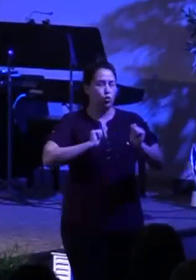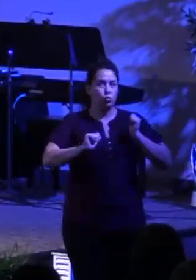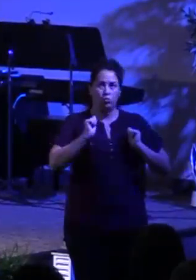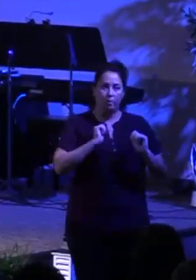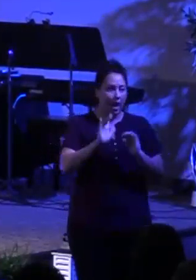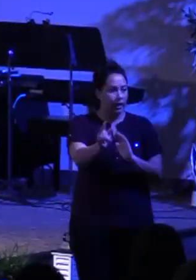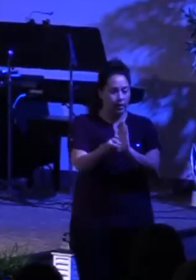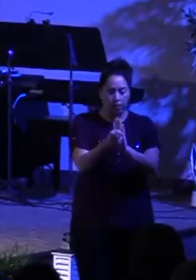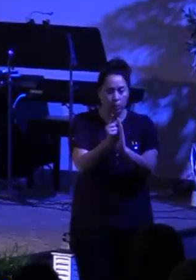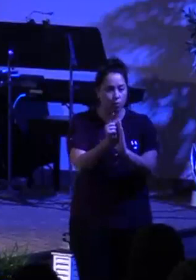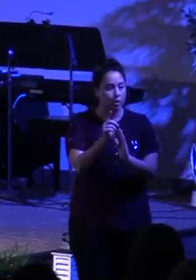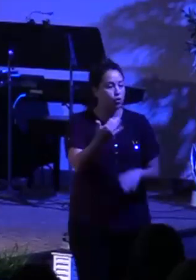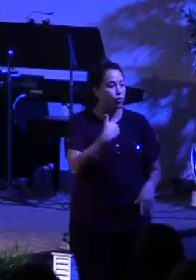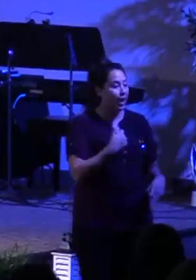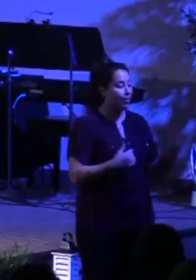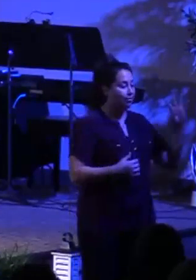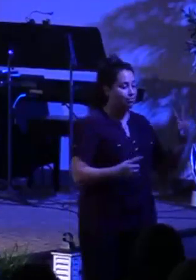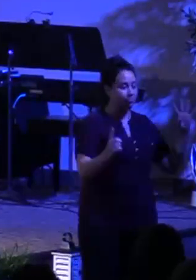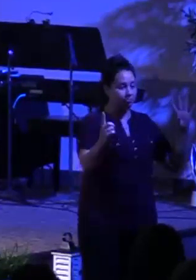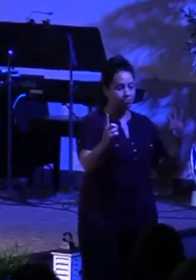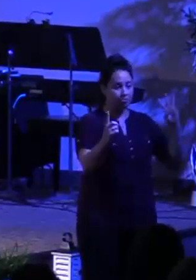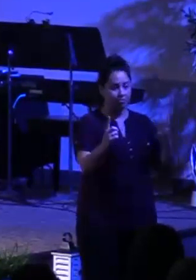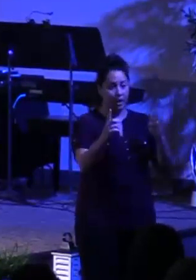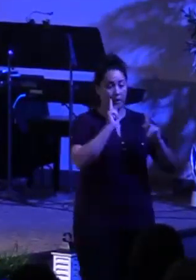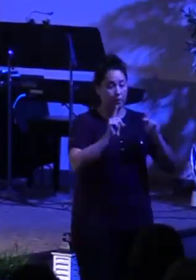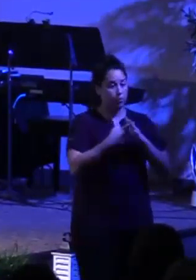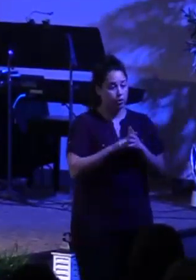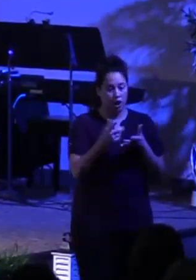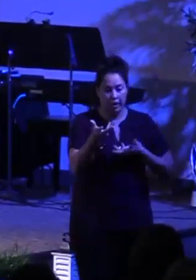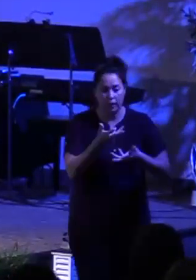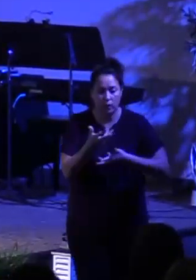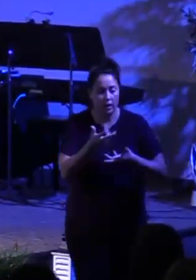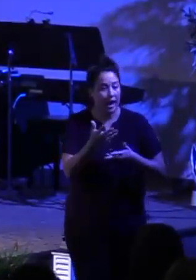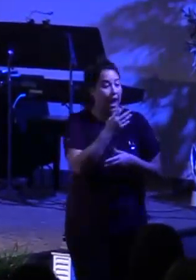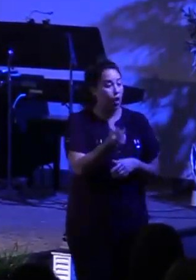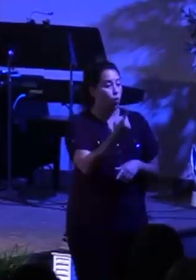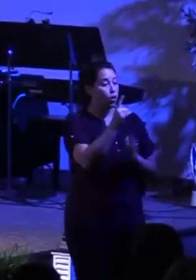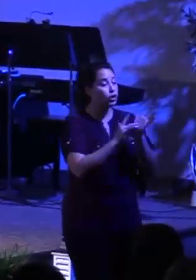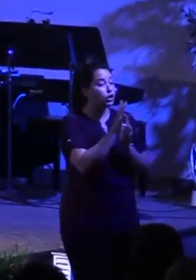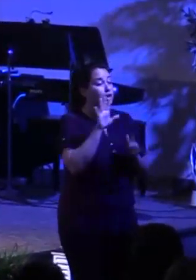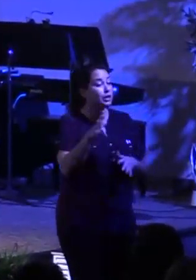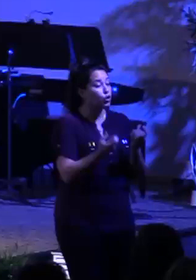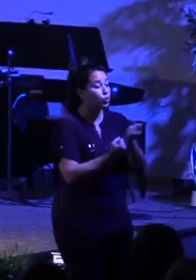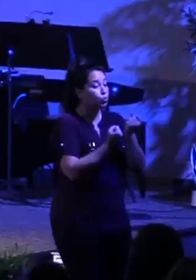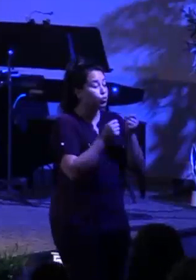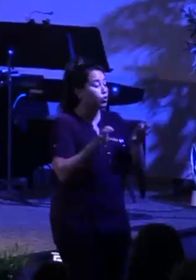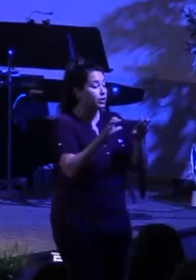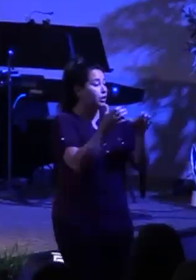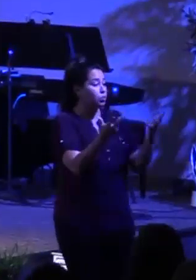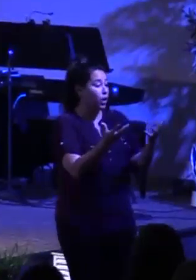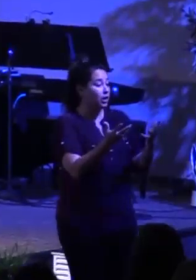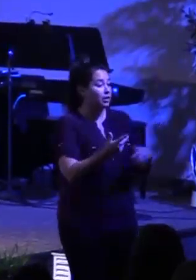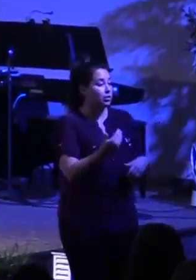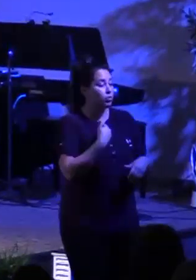Jesus' betrayer is coming towards him, and they start interacting. And one of Jesus' supporters does this. Without one of Jesus'